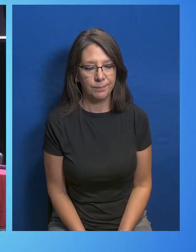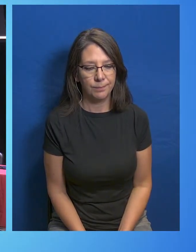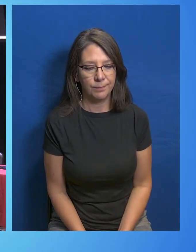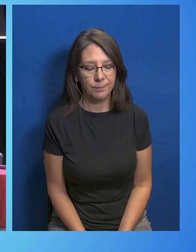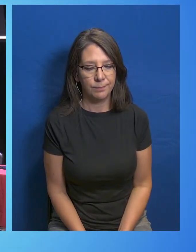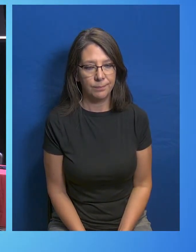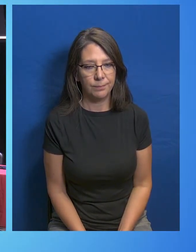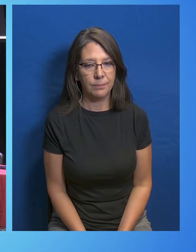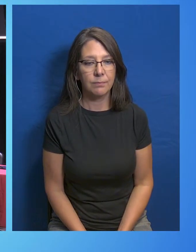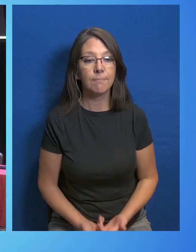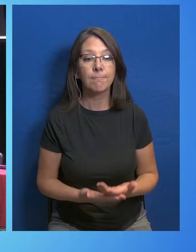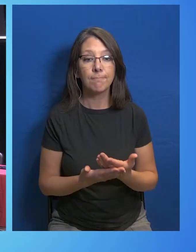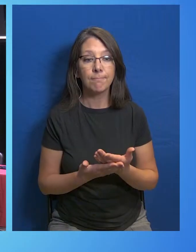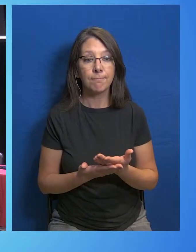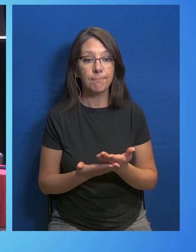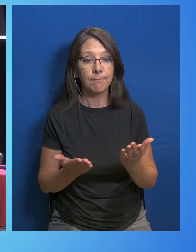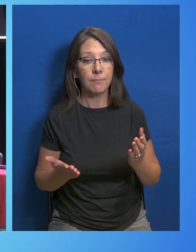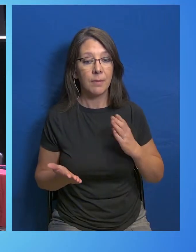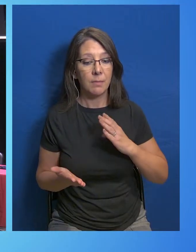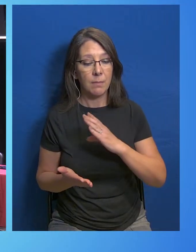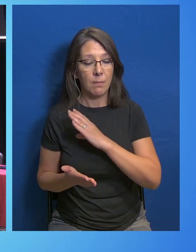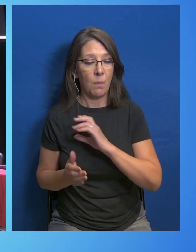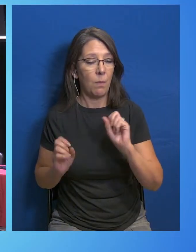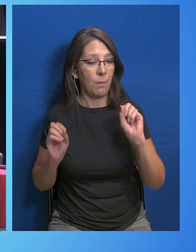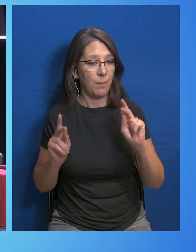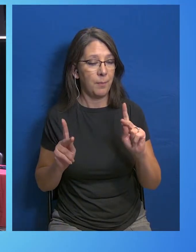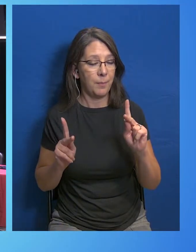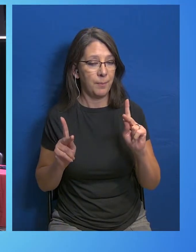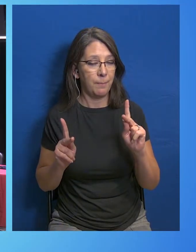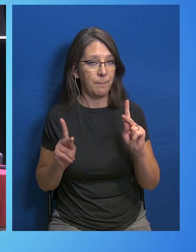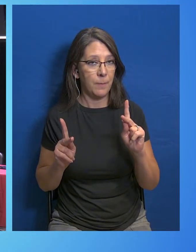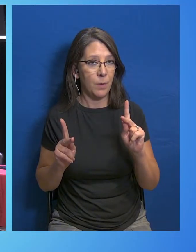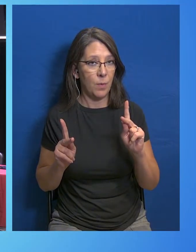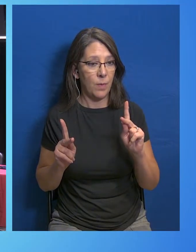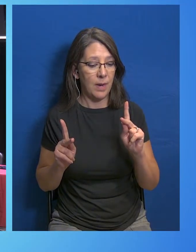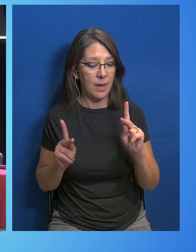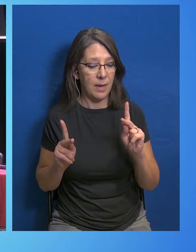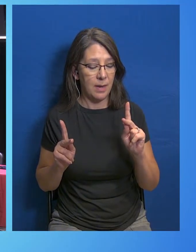All right, board, that's going to bring us down to